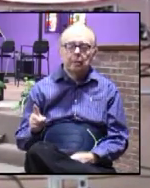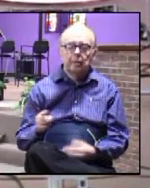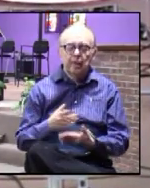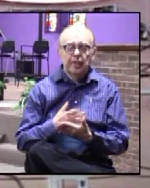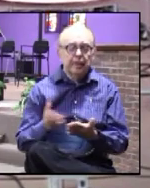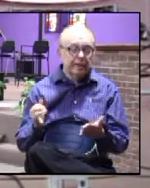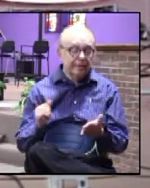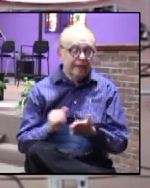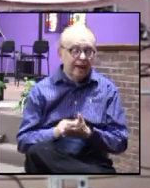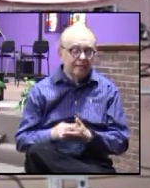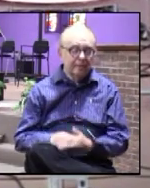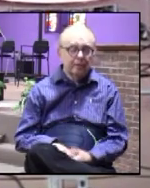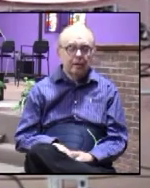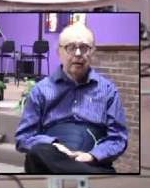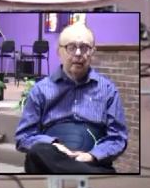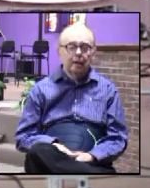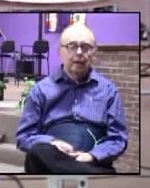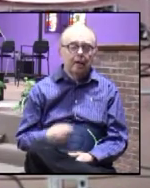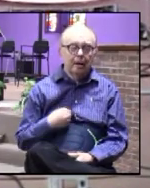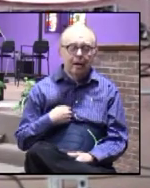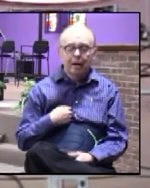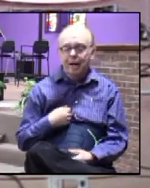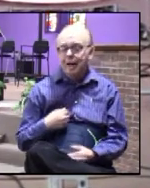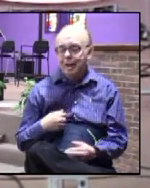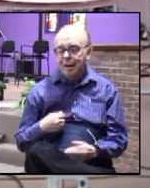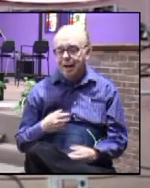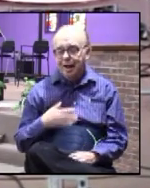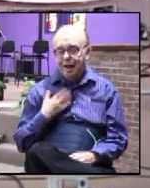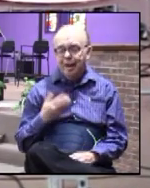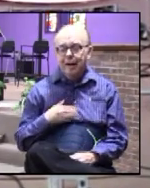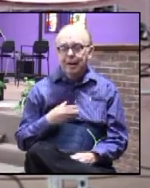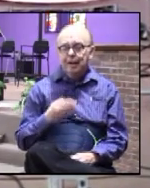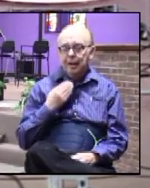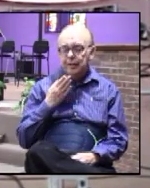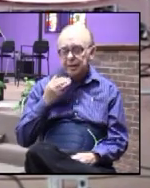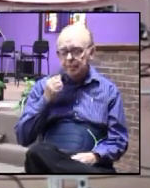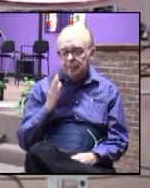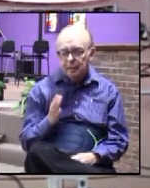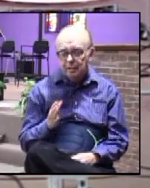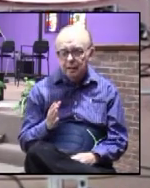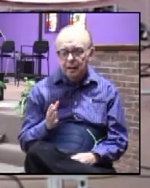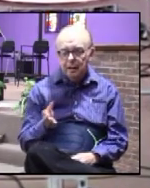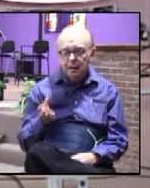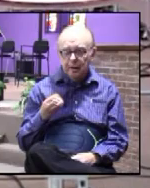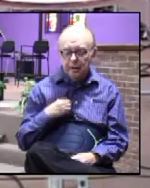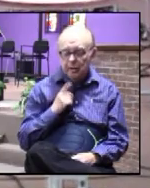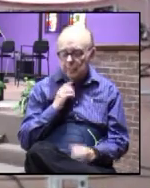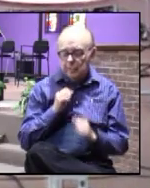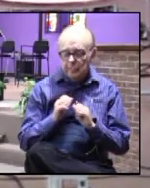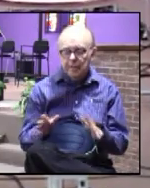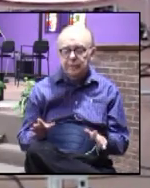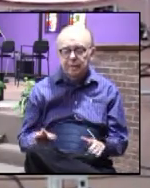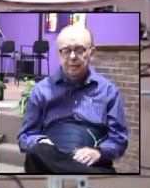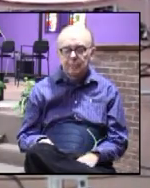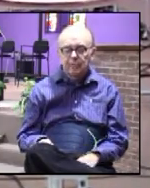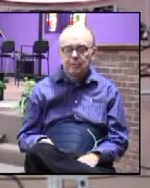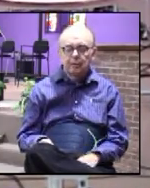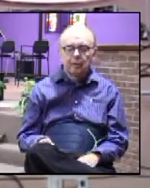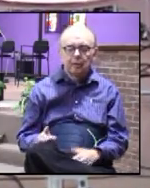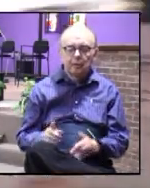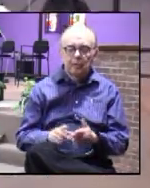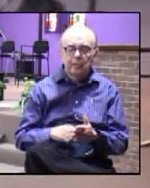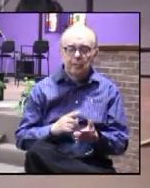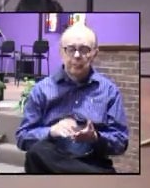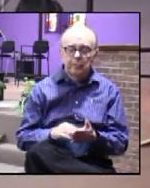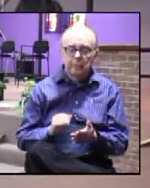man, I'm ready. Thank you, God. You gave me the blessings that sometimes you